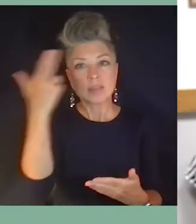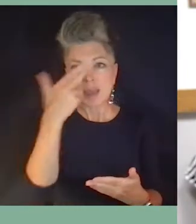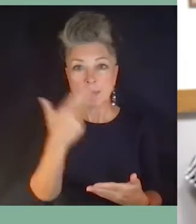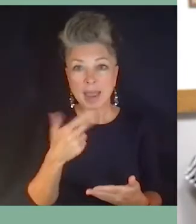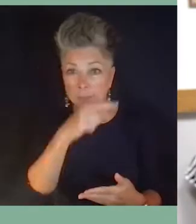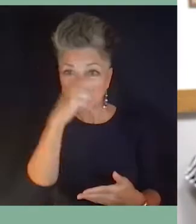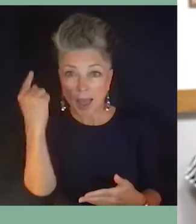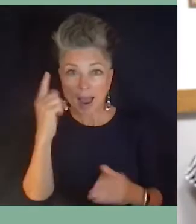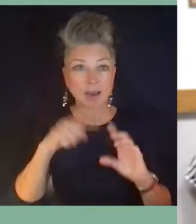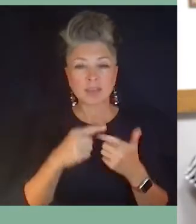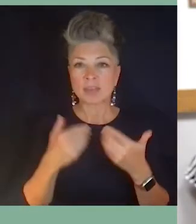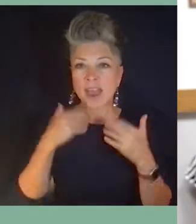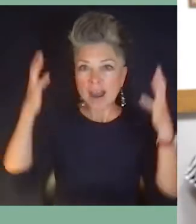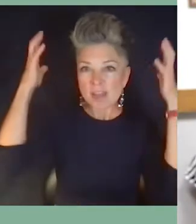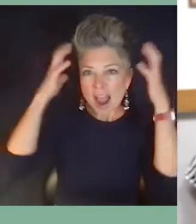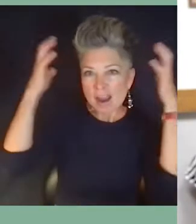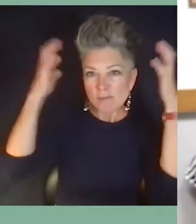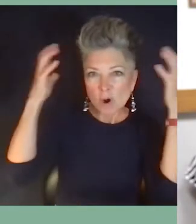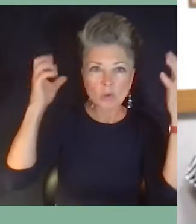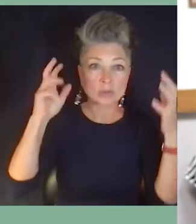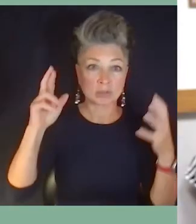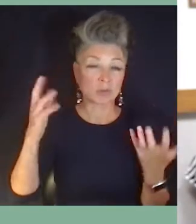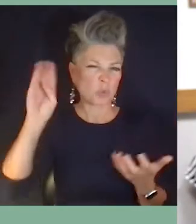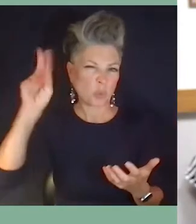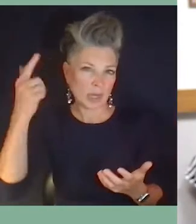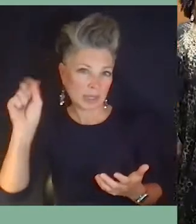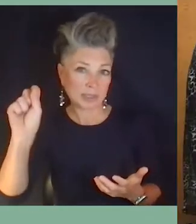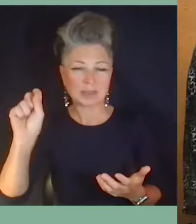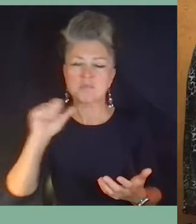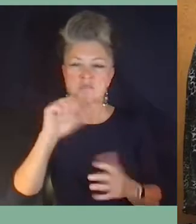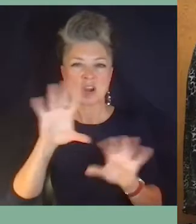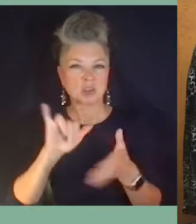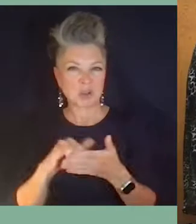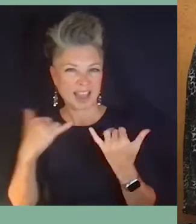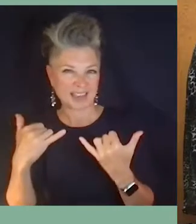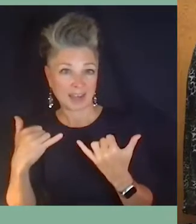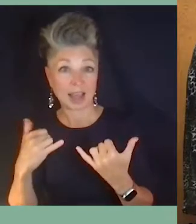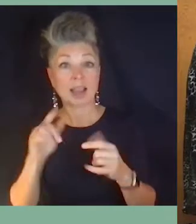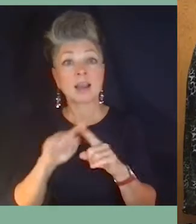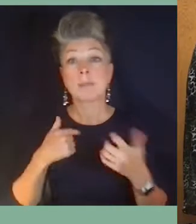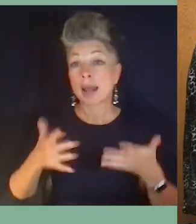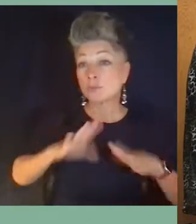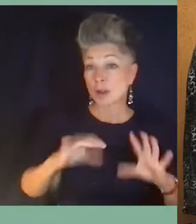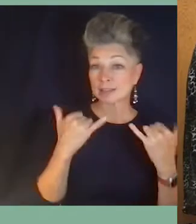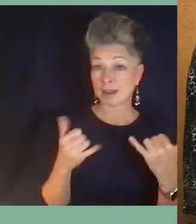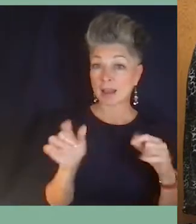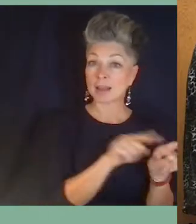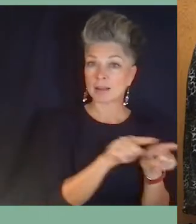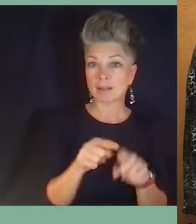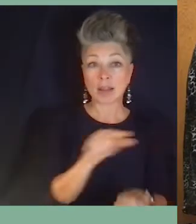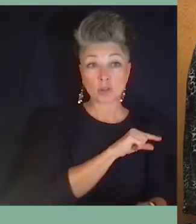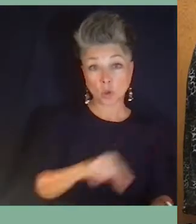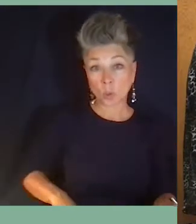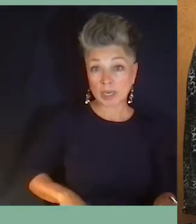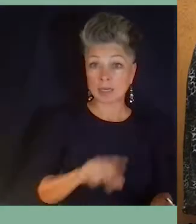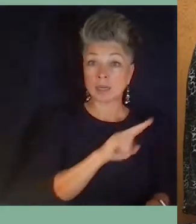and different wigs and head wraps on. We're not doing that today like the guys, but as I'm dressed, it would be like the queen is dressed in